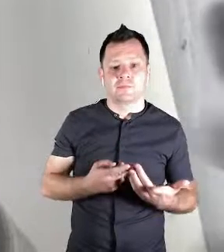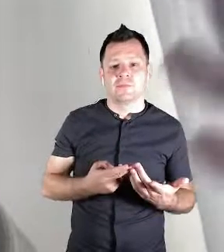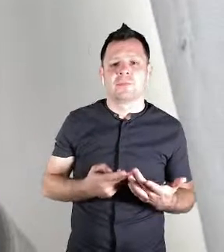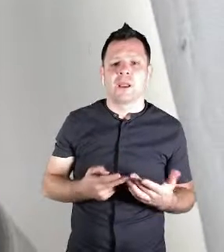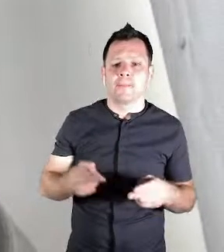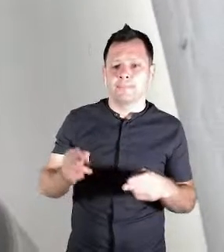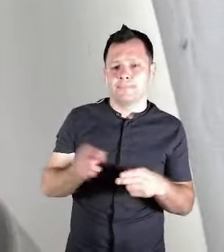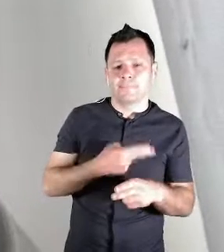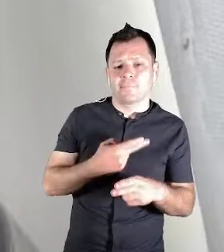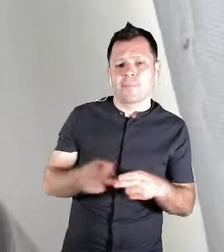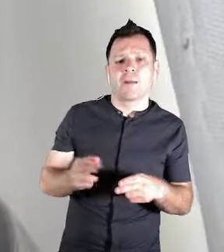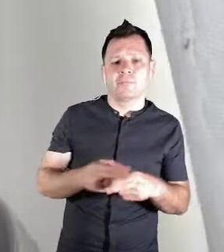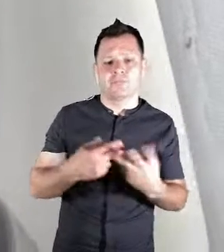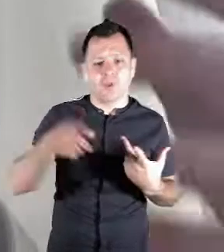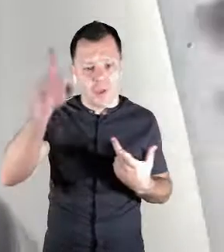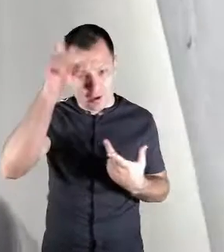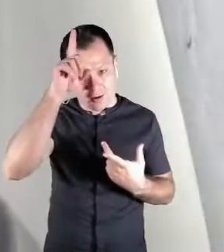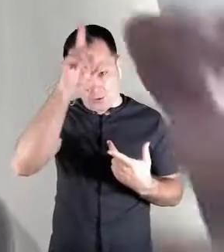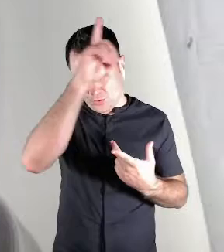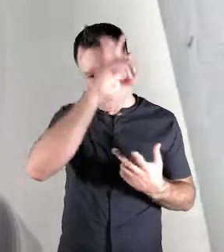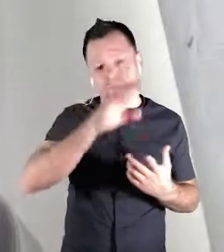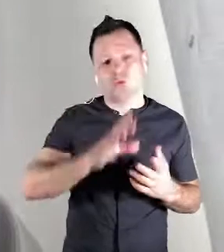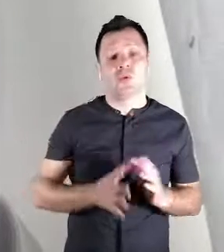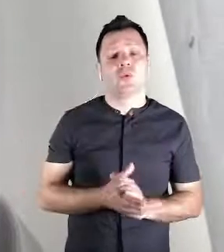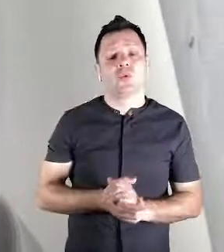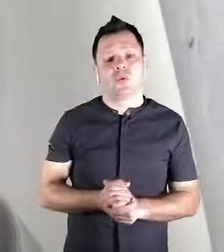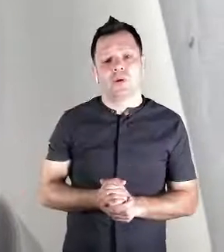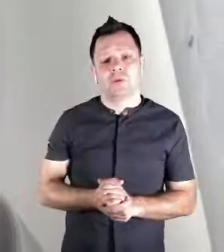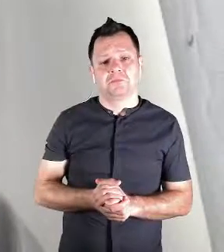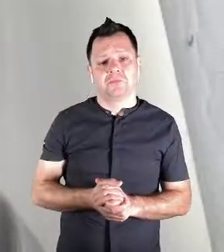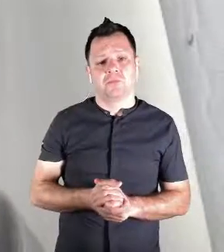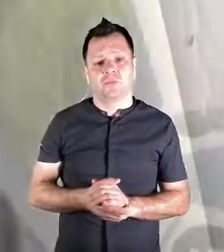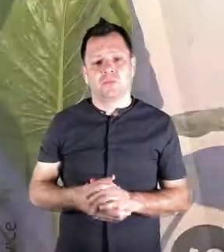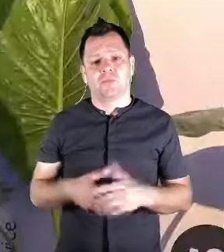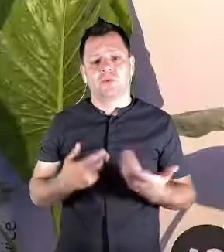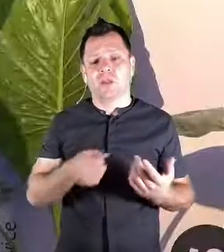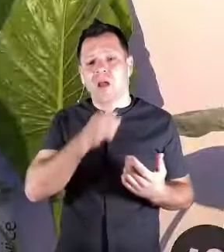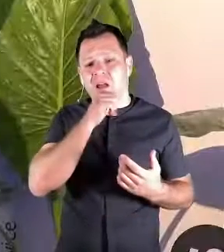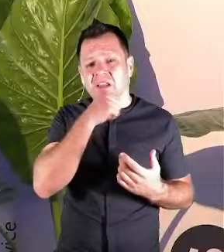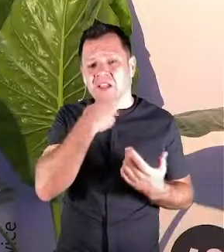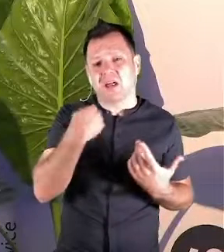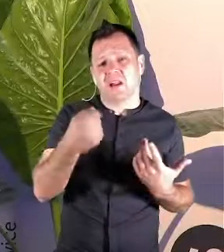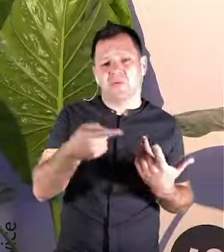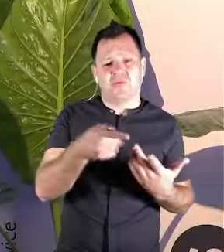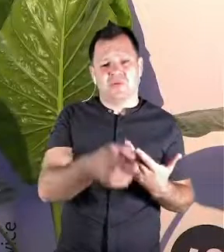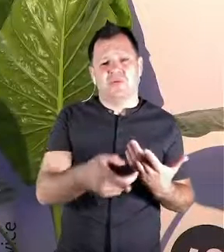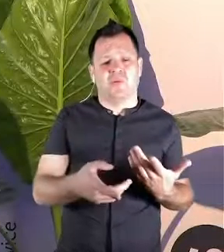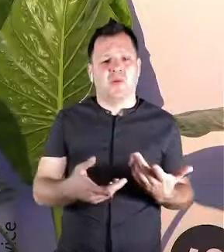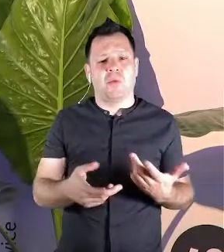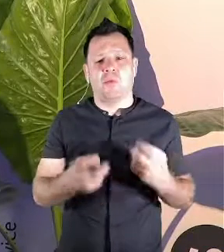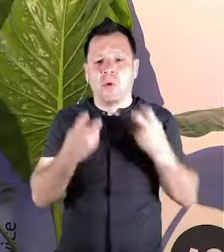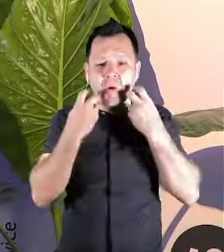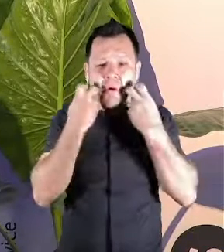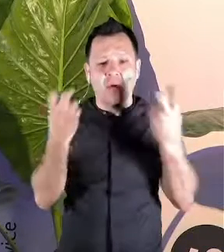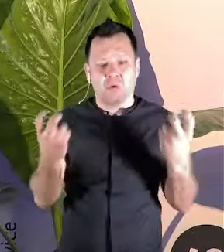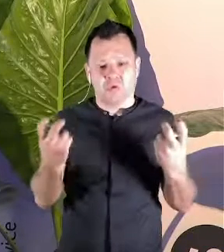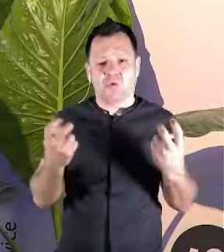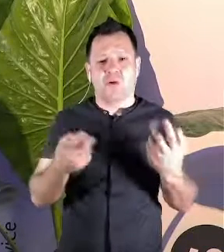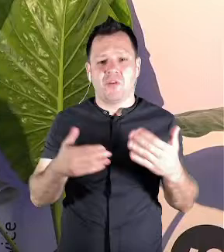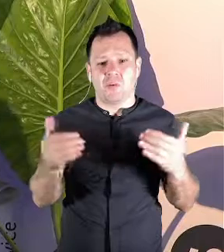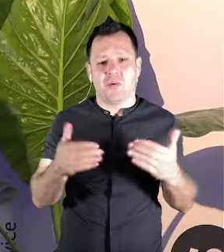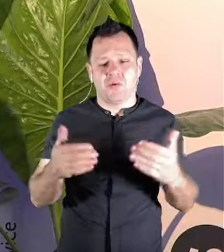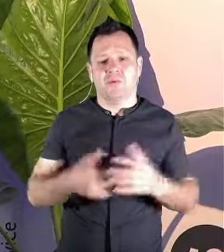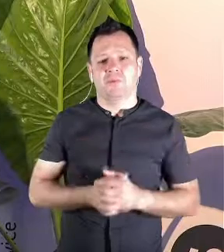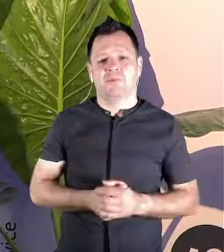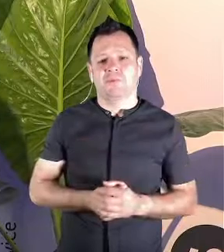build extremely luxurious, lavishly. Can I go on? I just